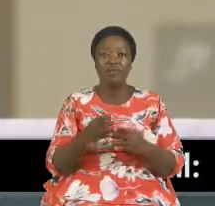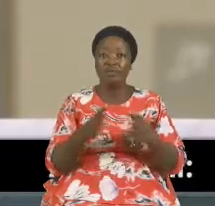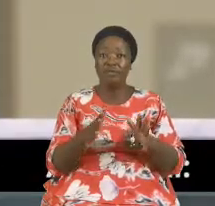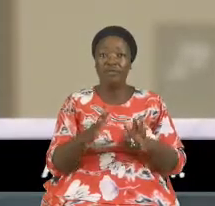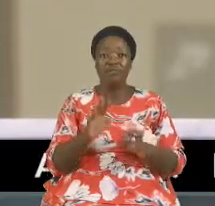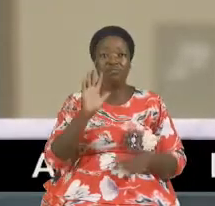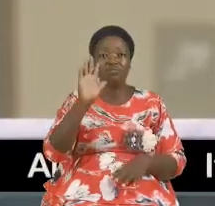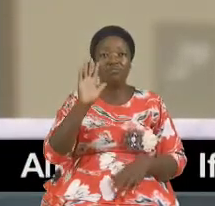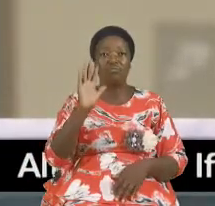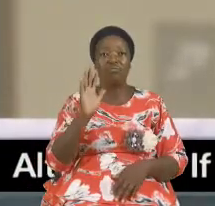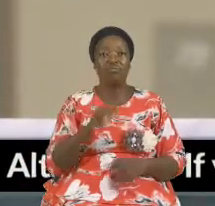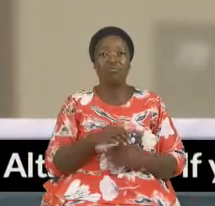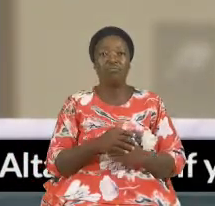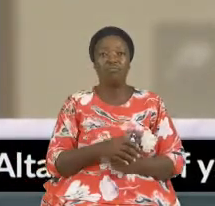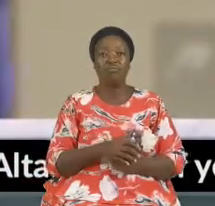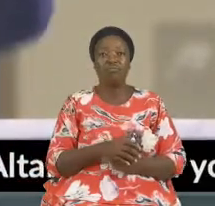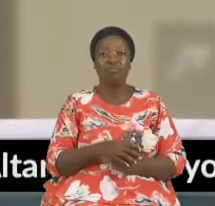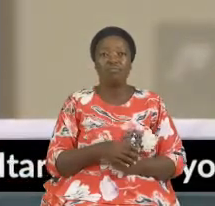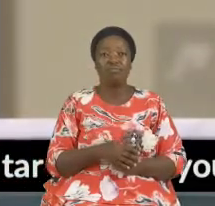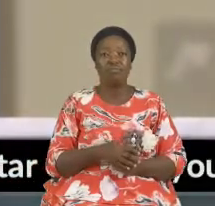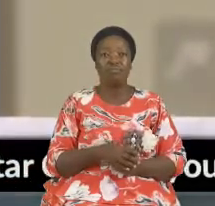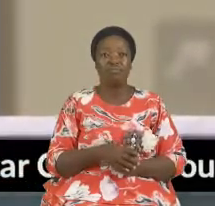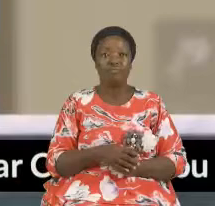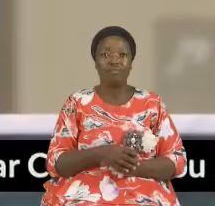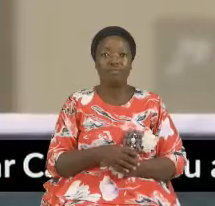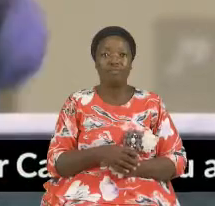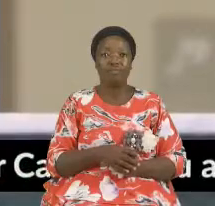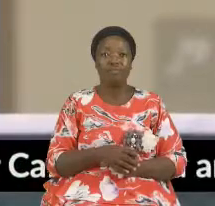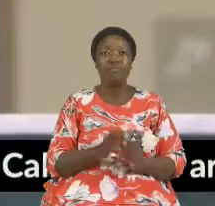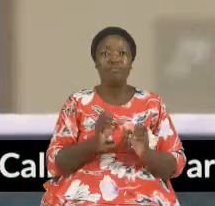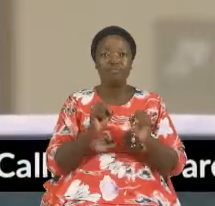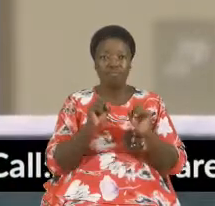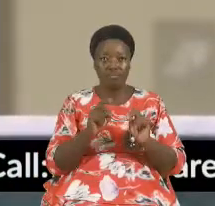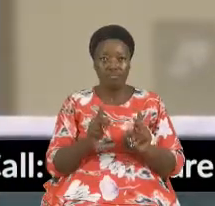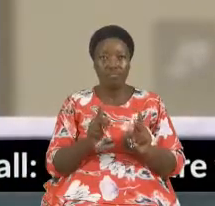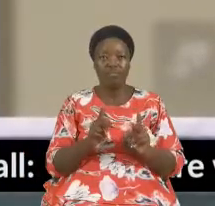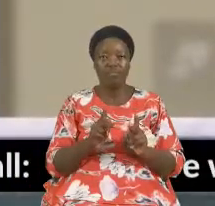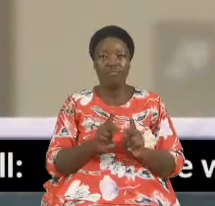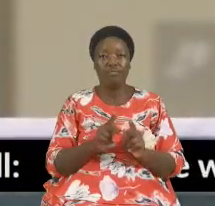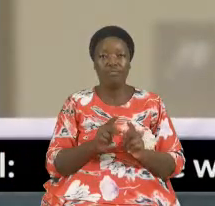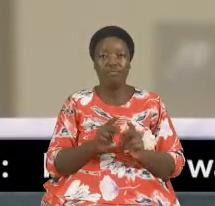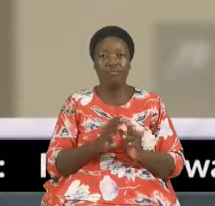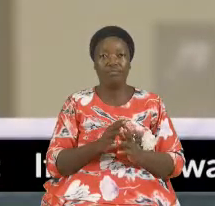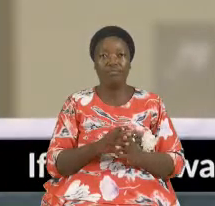Those on my left hand side, if you have finished, can you wave your hand?